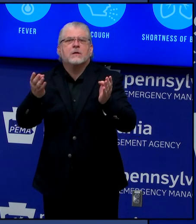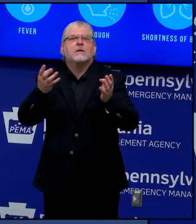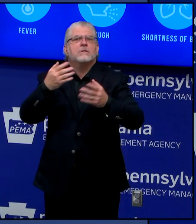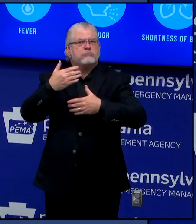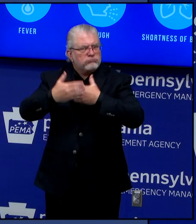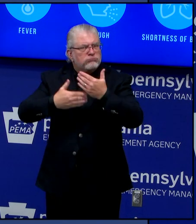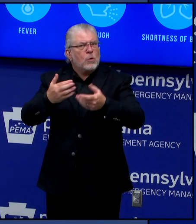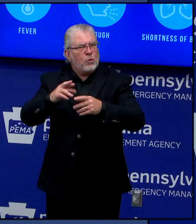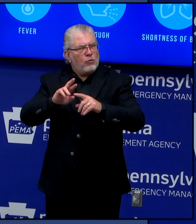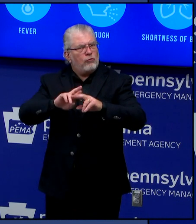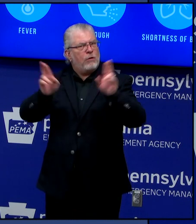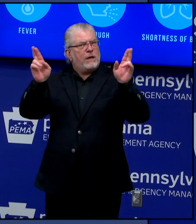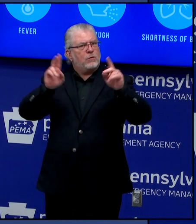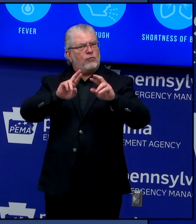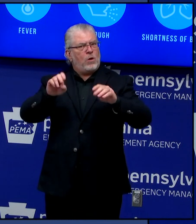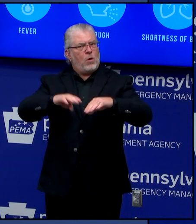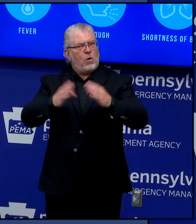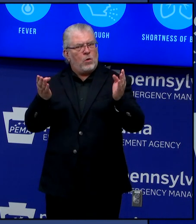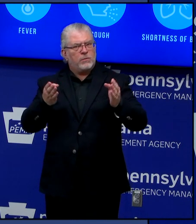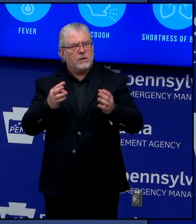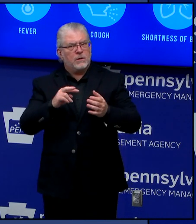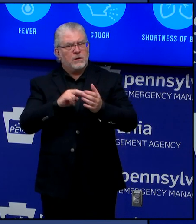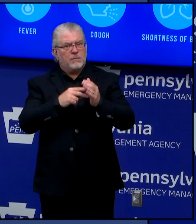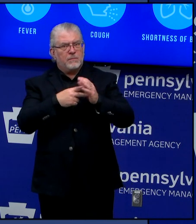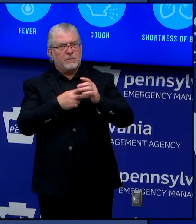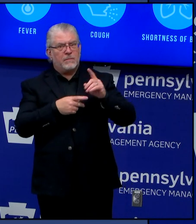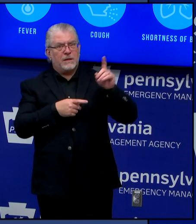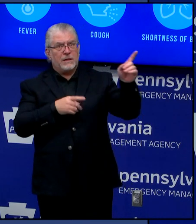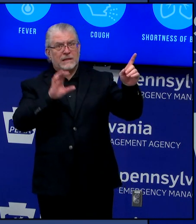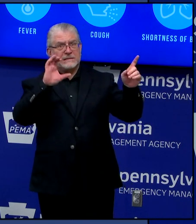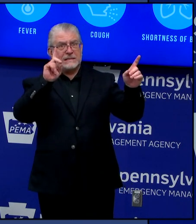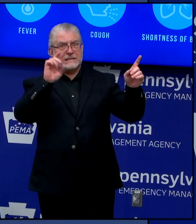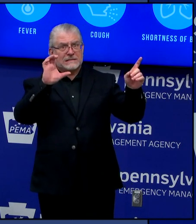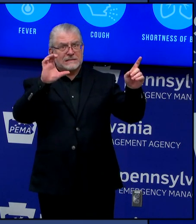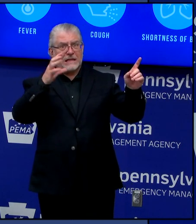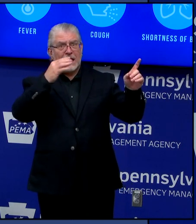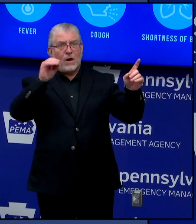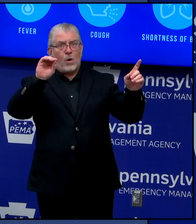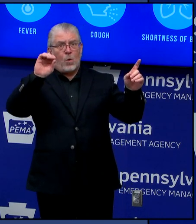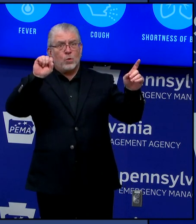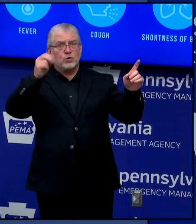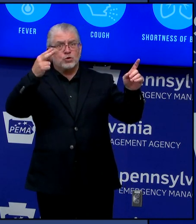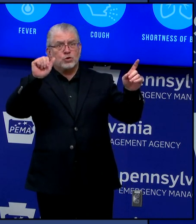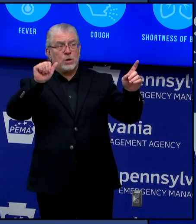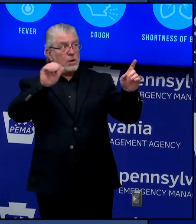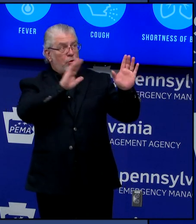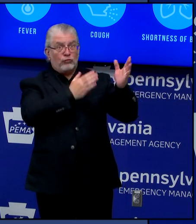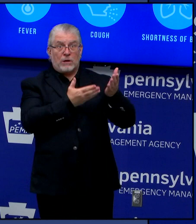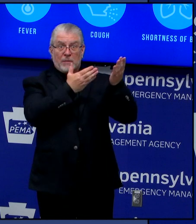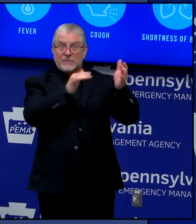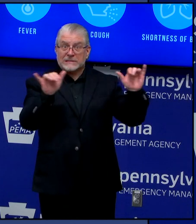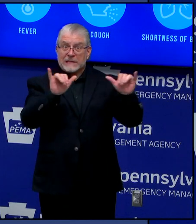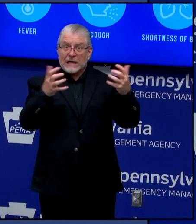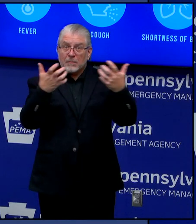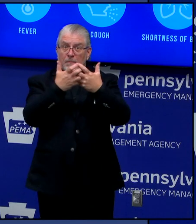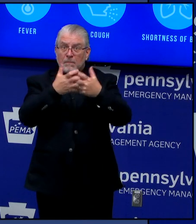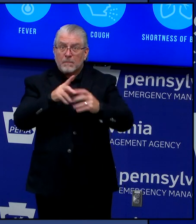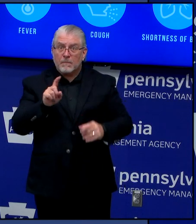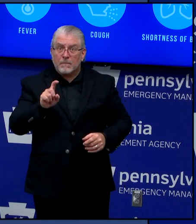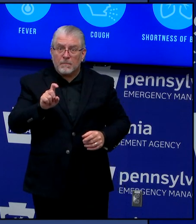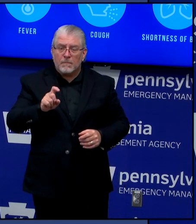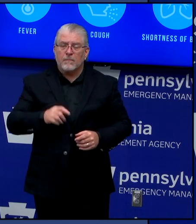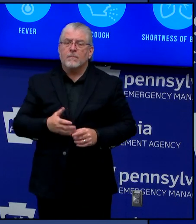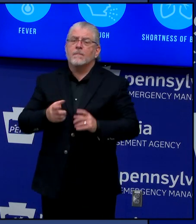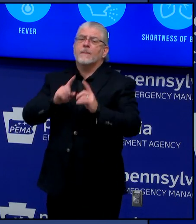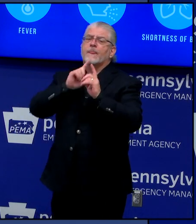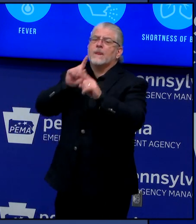also reflect what CDC and OSHA are recommending? Well, we have reviewed the CDC guidance and OSHA guidance, and we're putting out